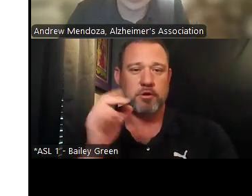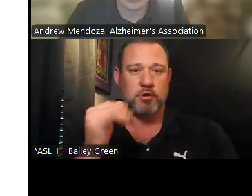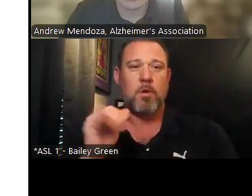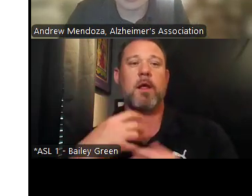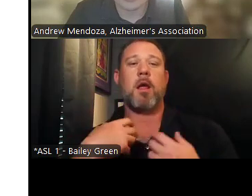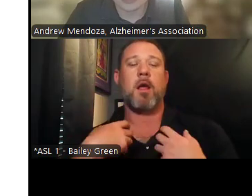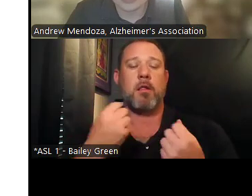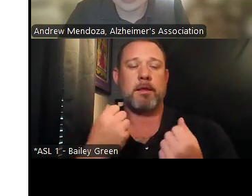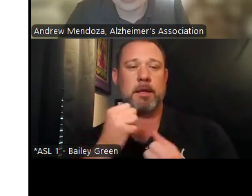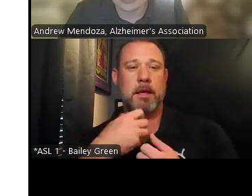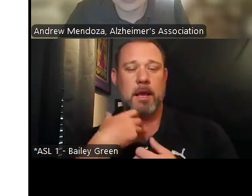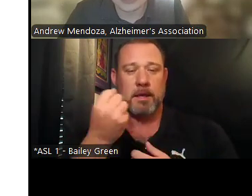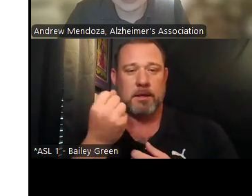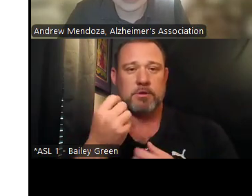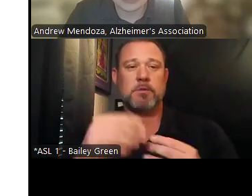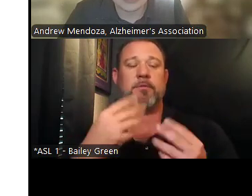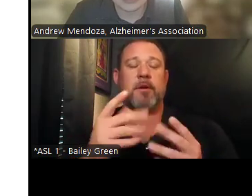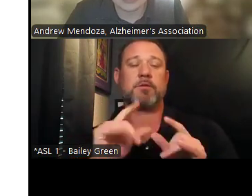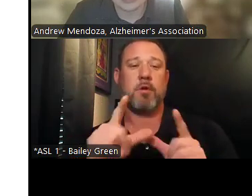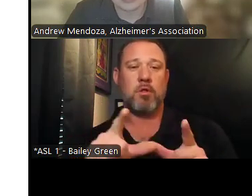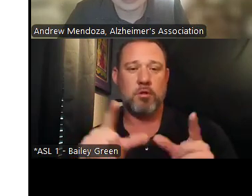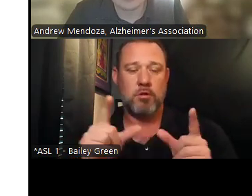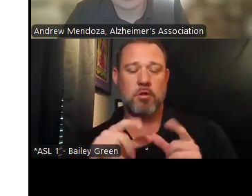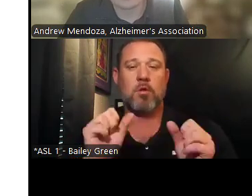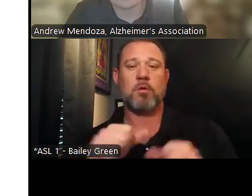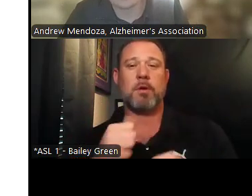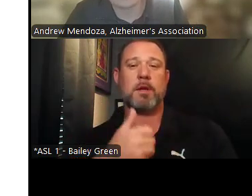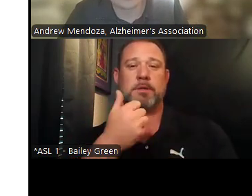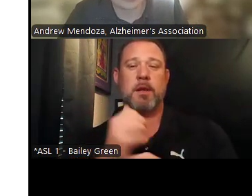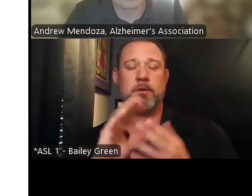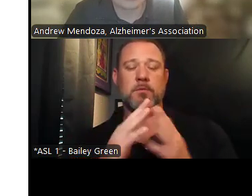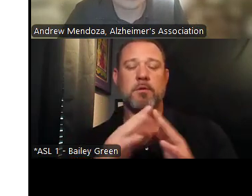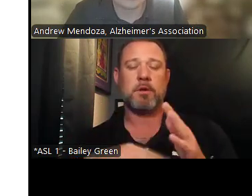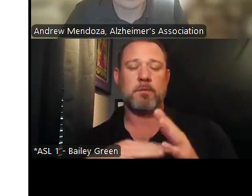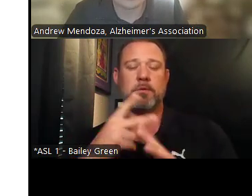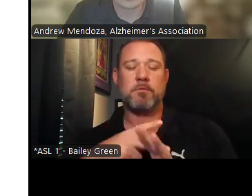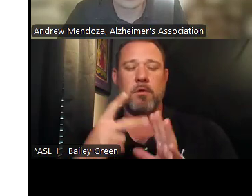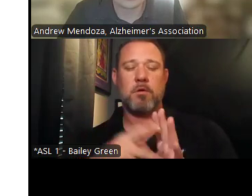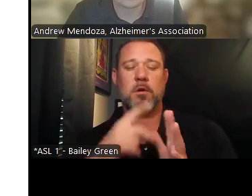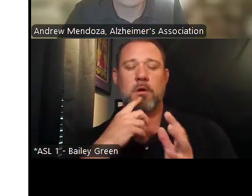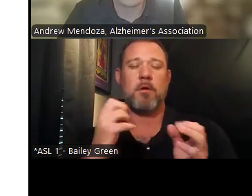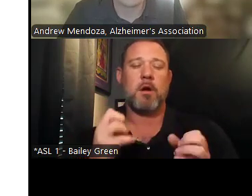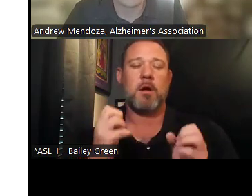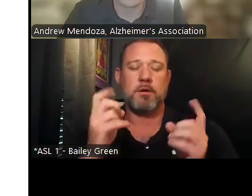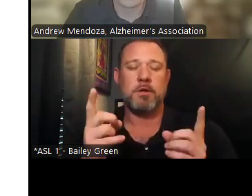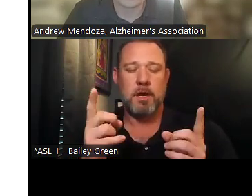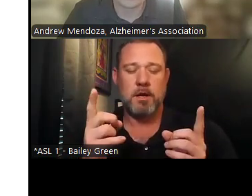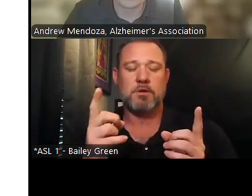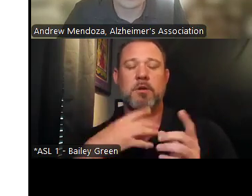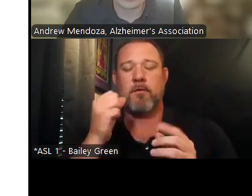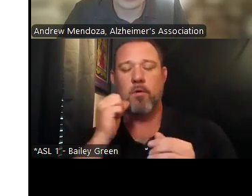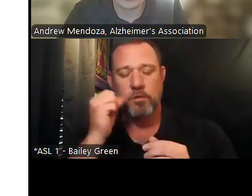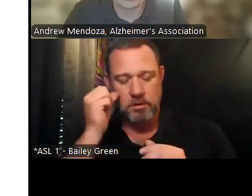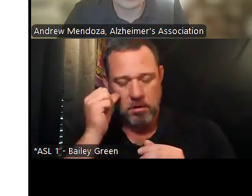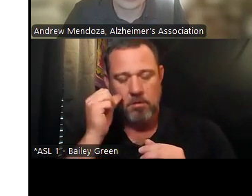aging. It provides that these local entities can establish community-based programs for the education of older